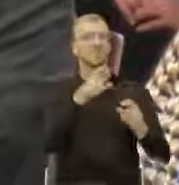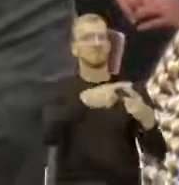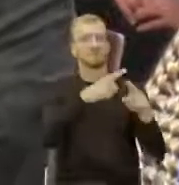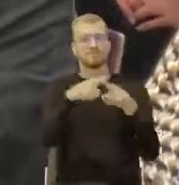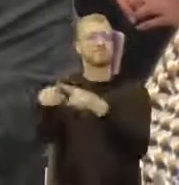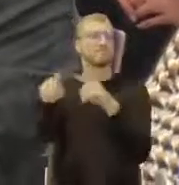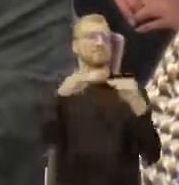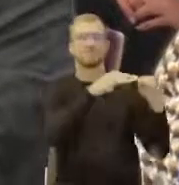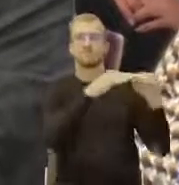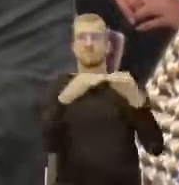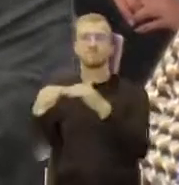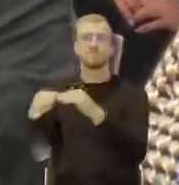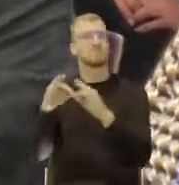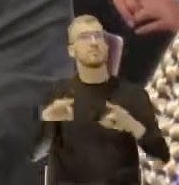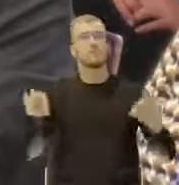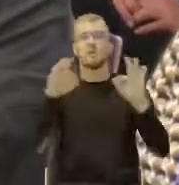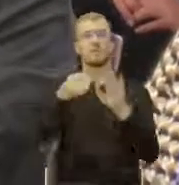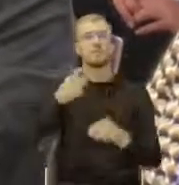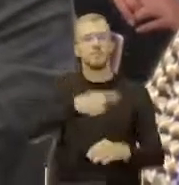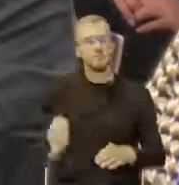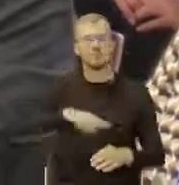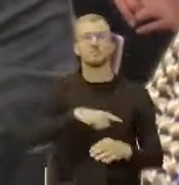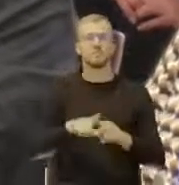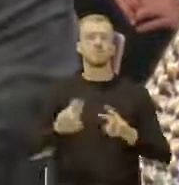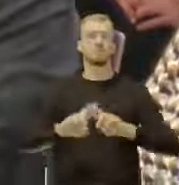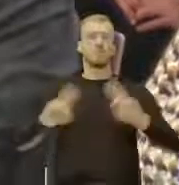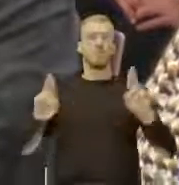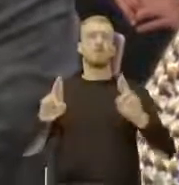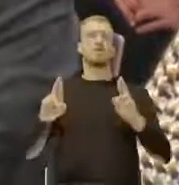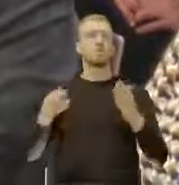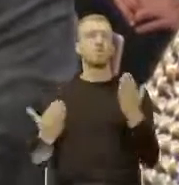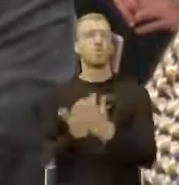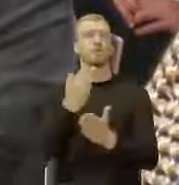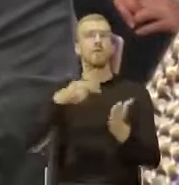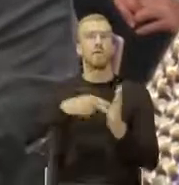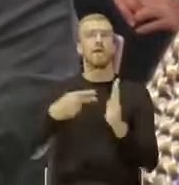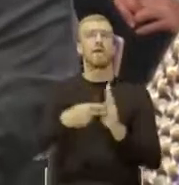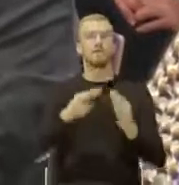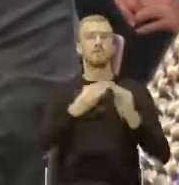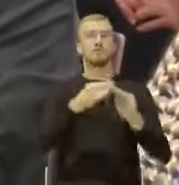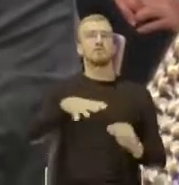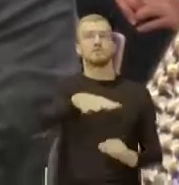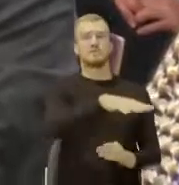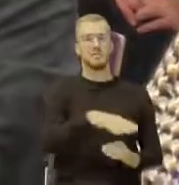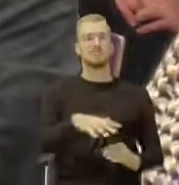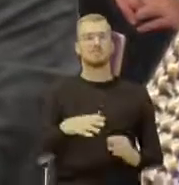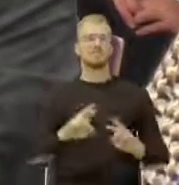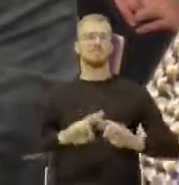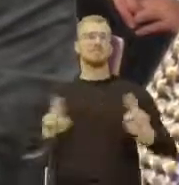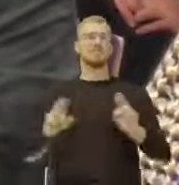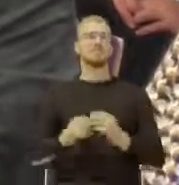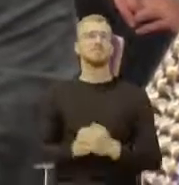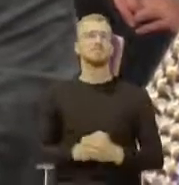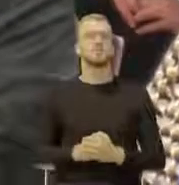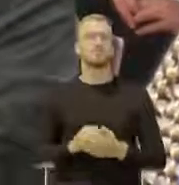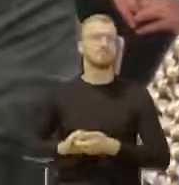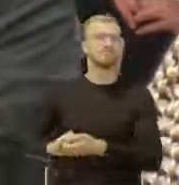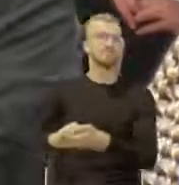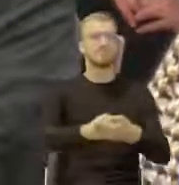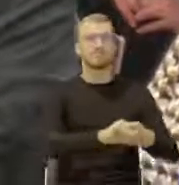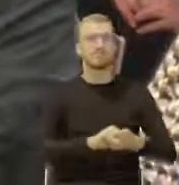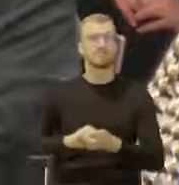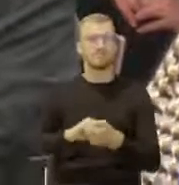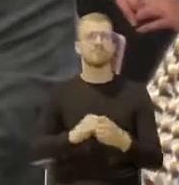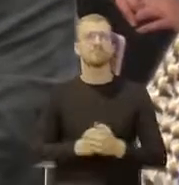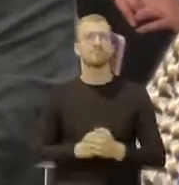the principles of the New Urban Agenda. We stand ready to be partners for transformation, to co-construct peace and